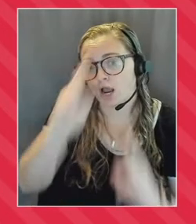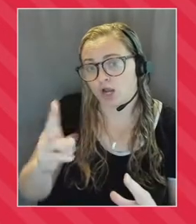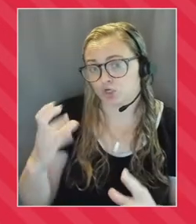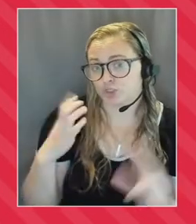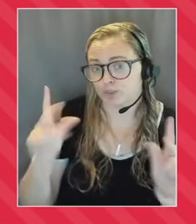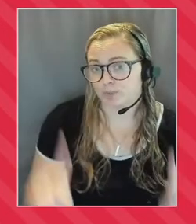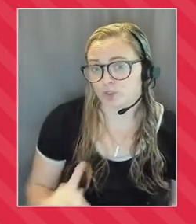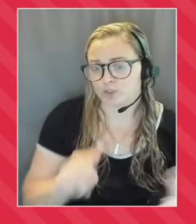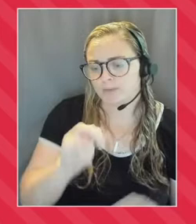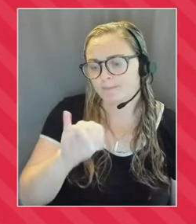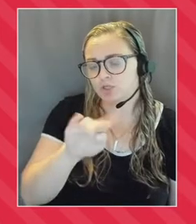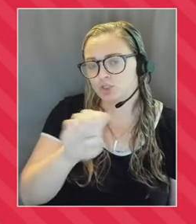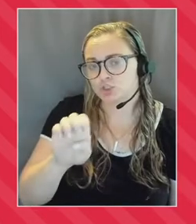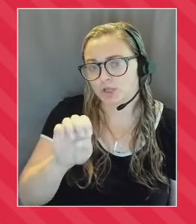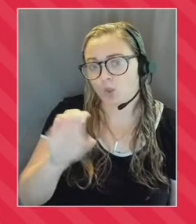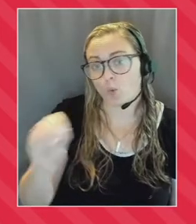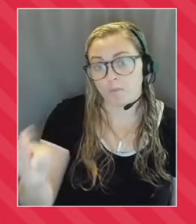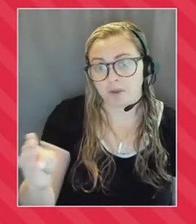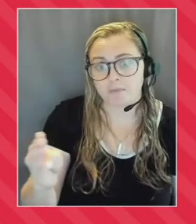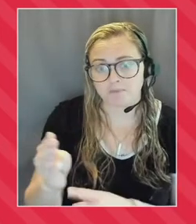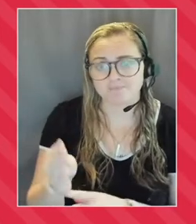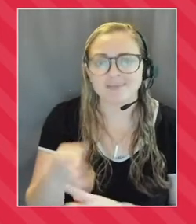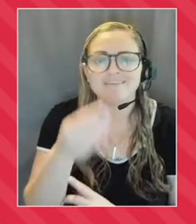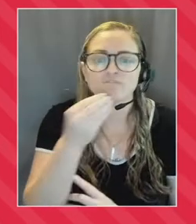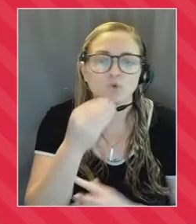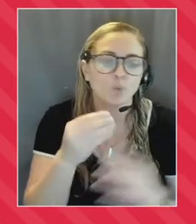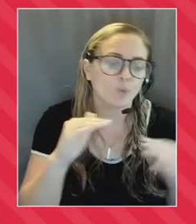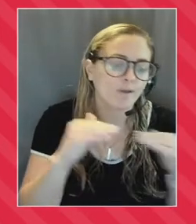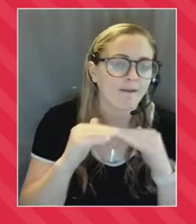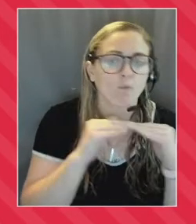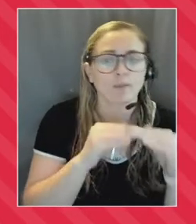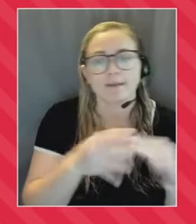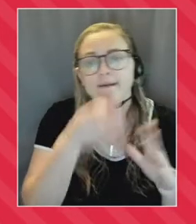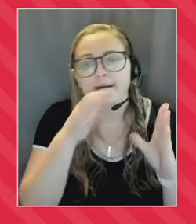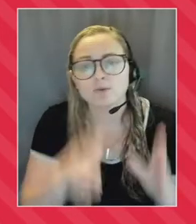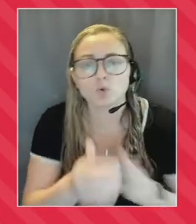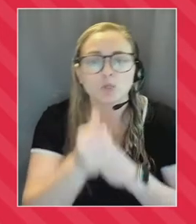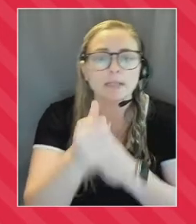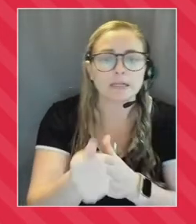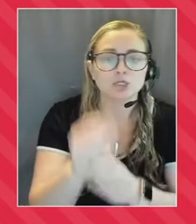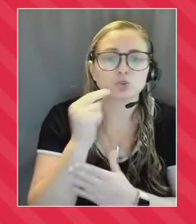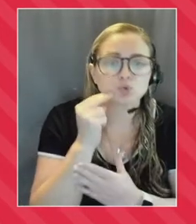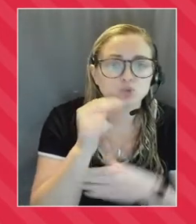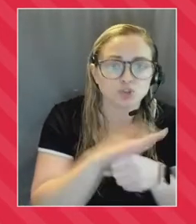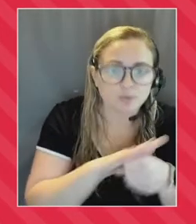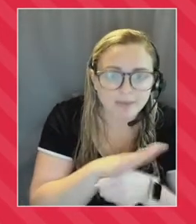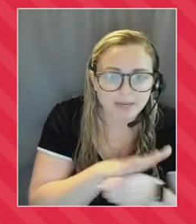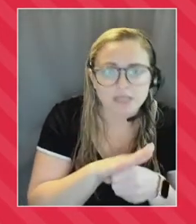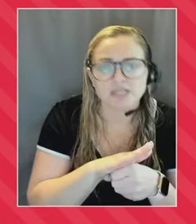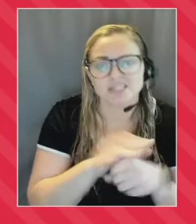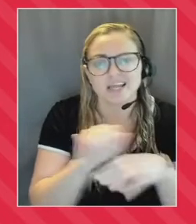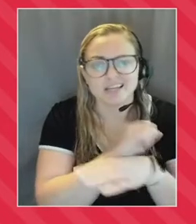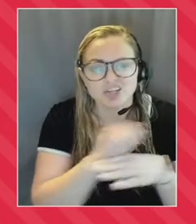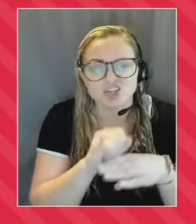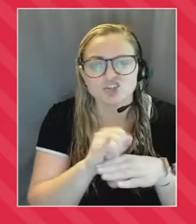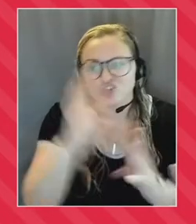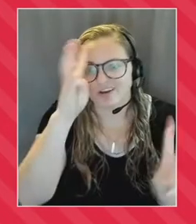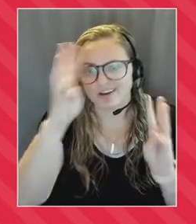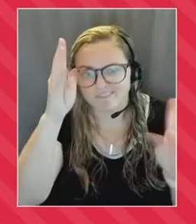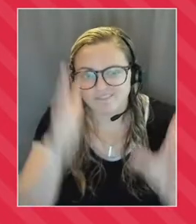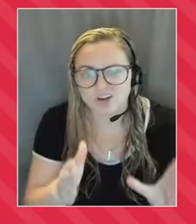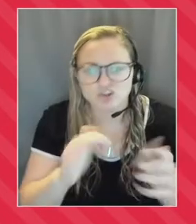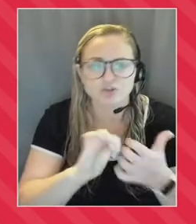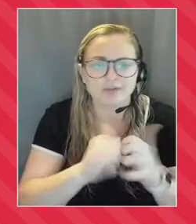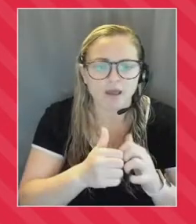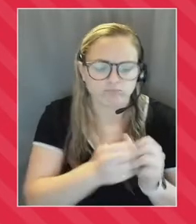Obama and hear from food equity experts, leaders in the nutrition space, and industry innovators about how together